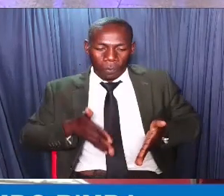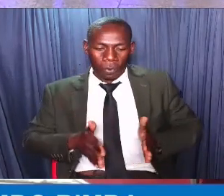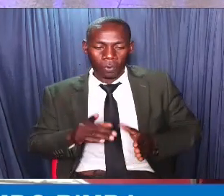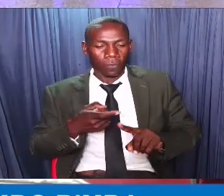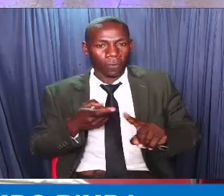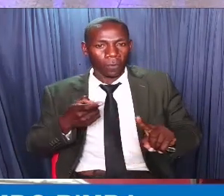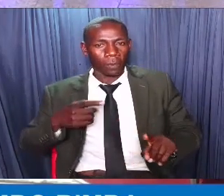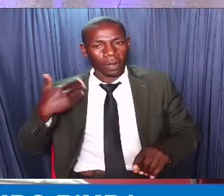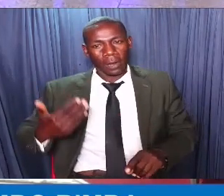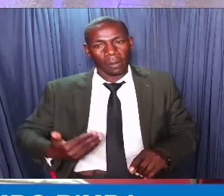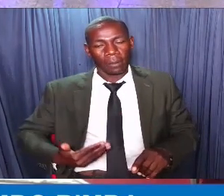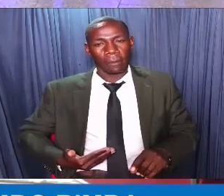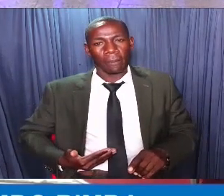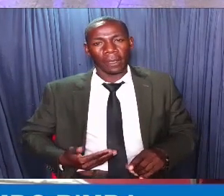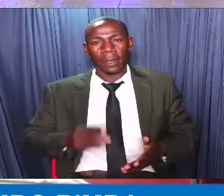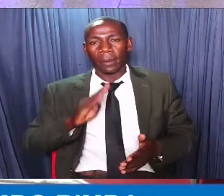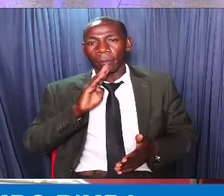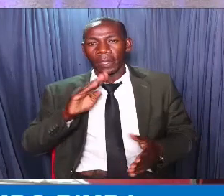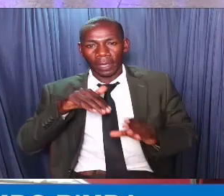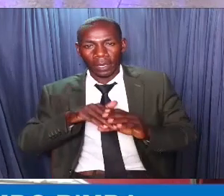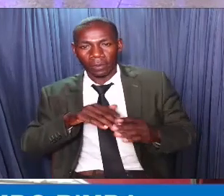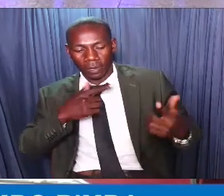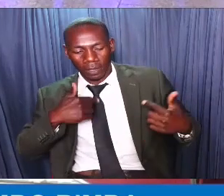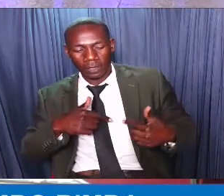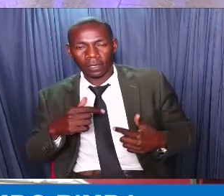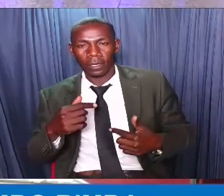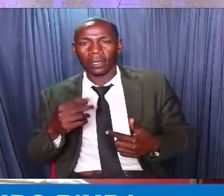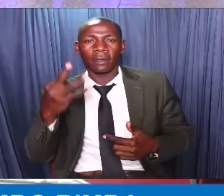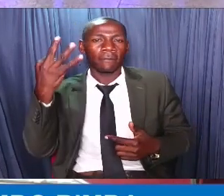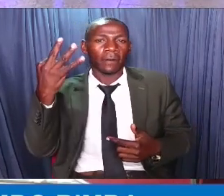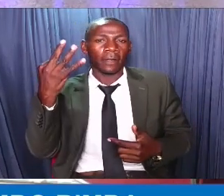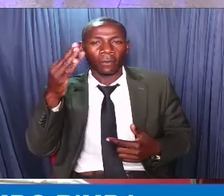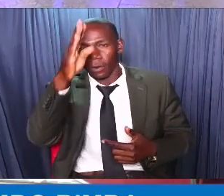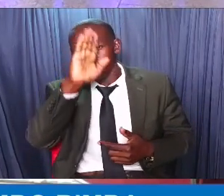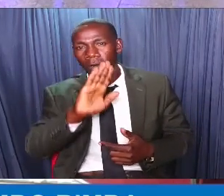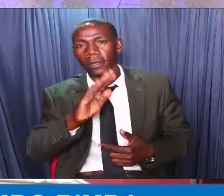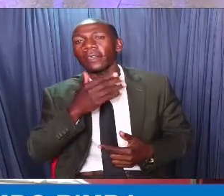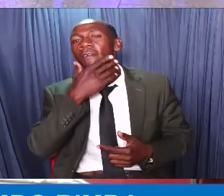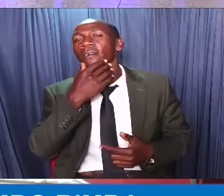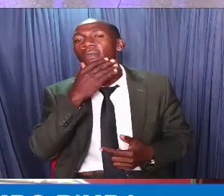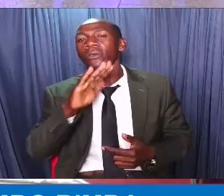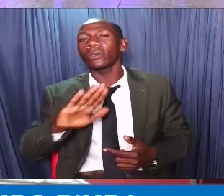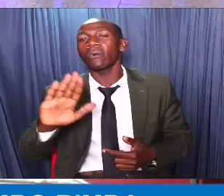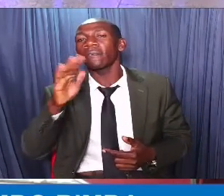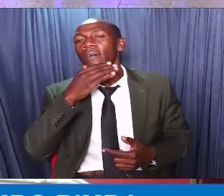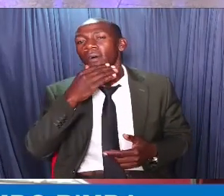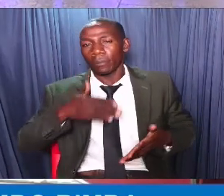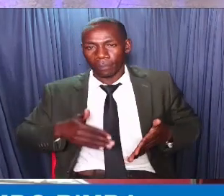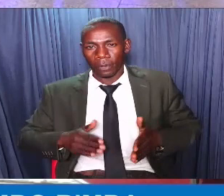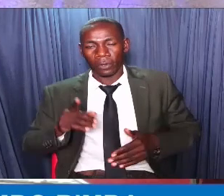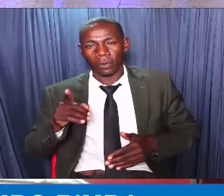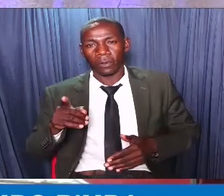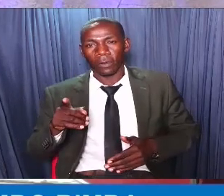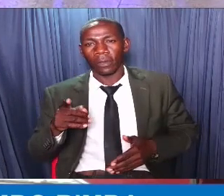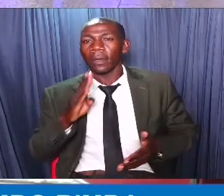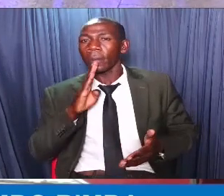Kutoka tumboni. From her womb. Awe hapa moyoni mwako. To be in your heart. Mungu wa tatu. The third God. Ni babako. Your own father. Akukuzaa. Your biological